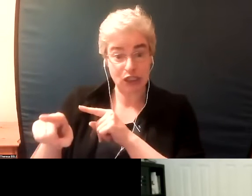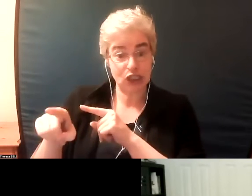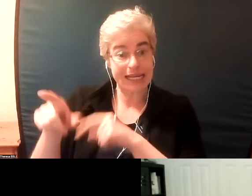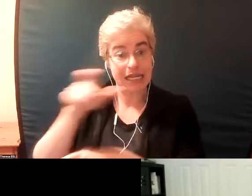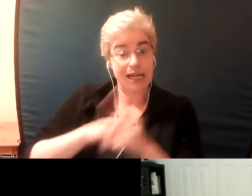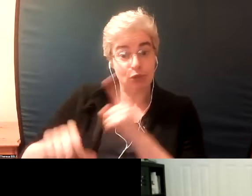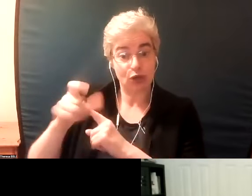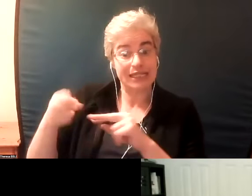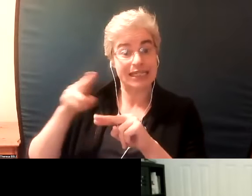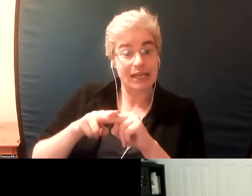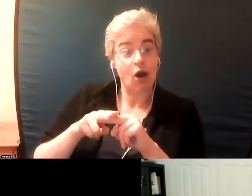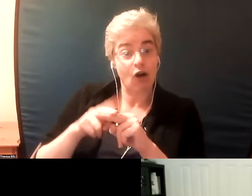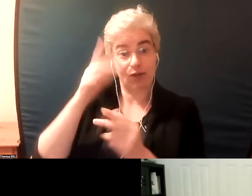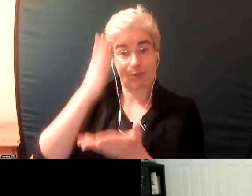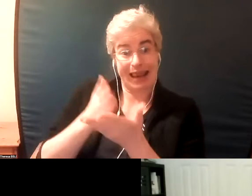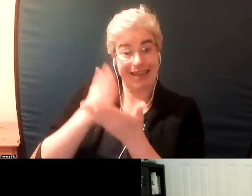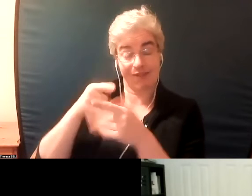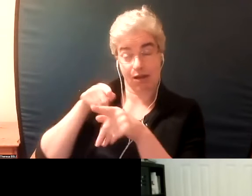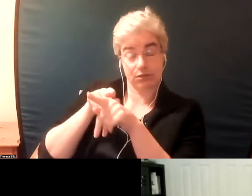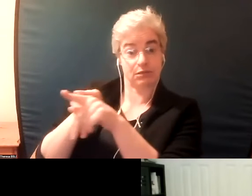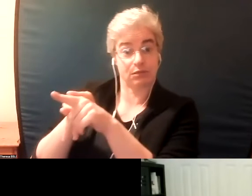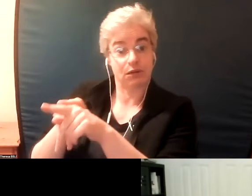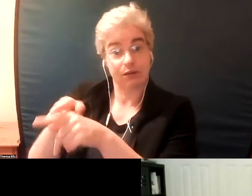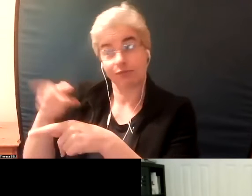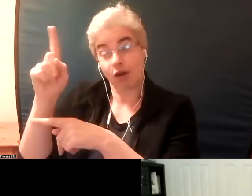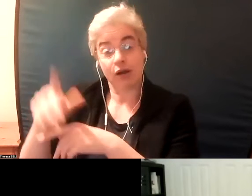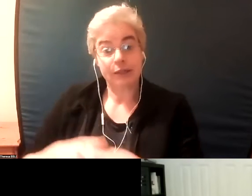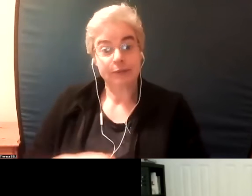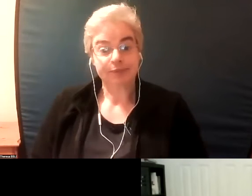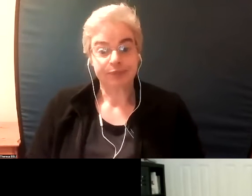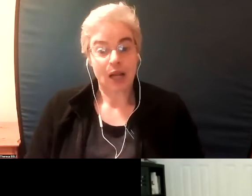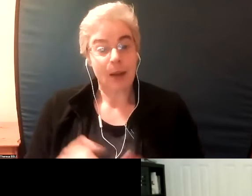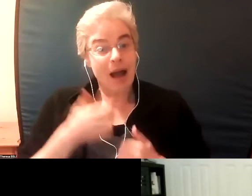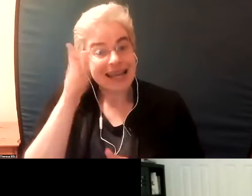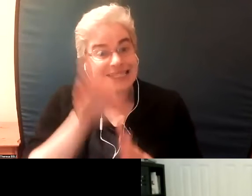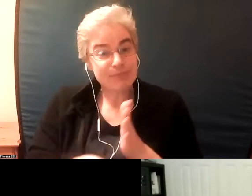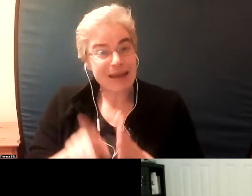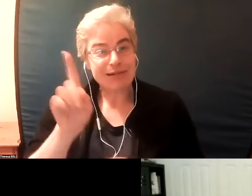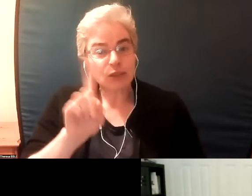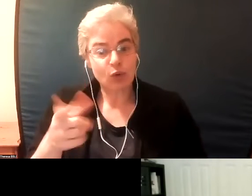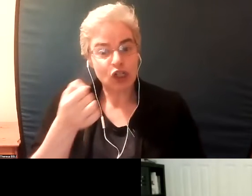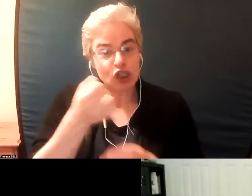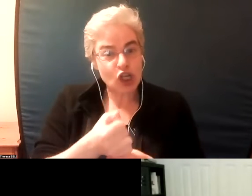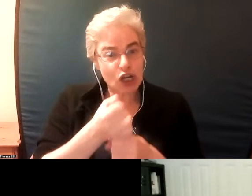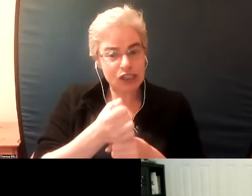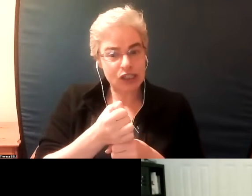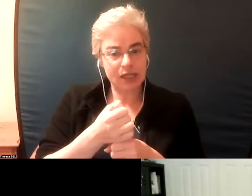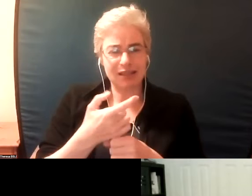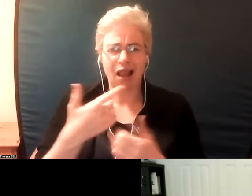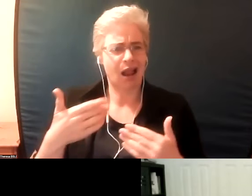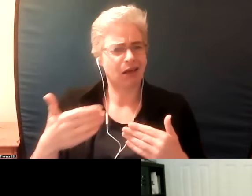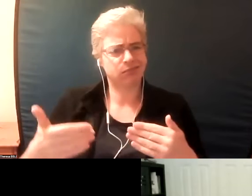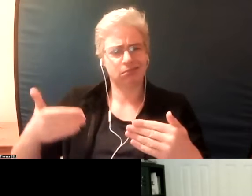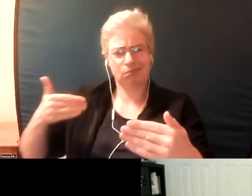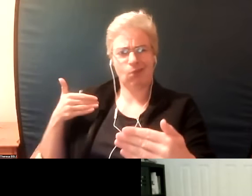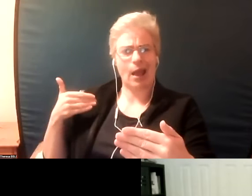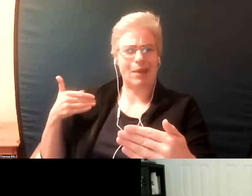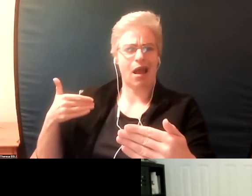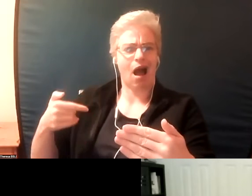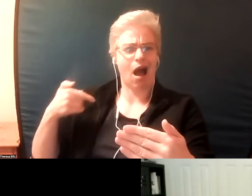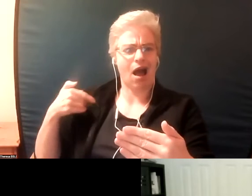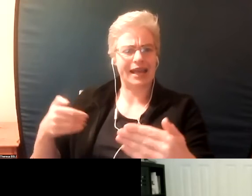community of believers. So my experience is that the church is way behind MI5 when